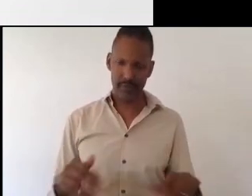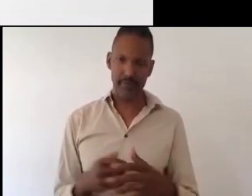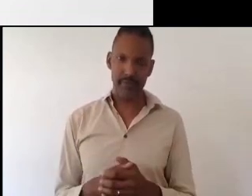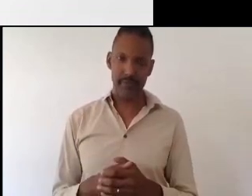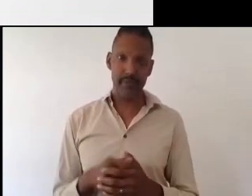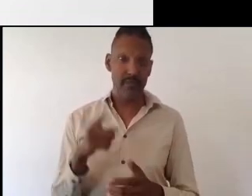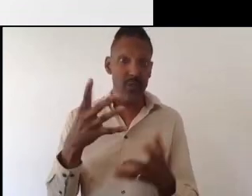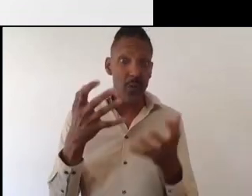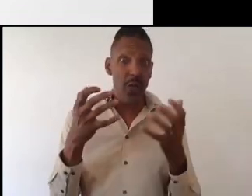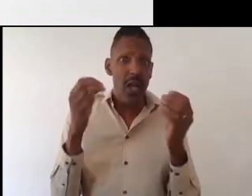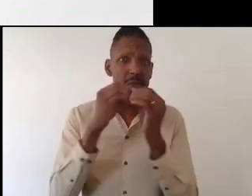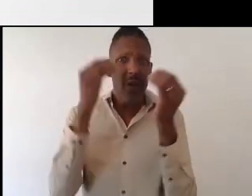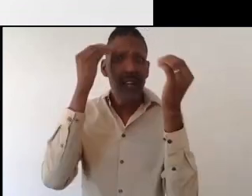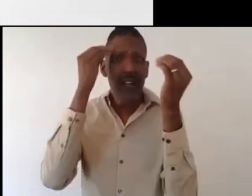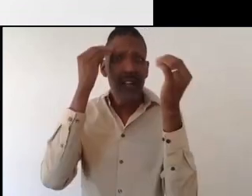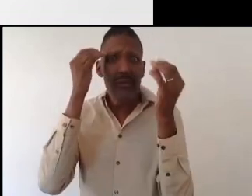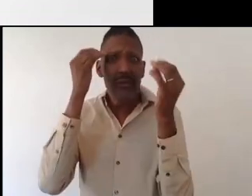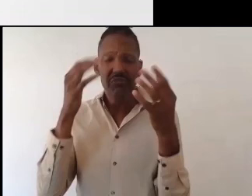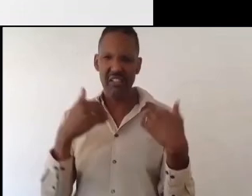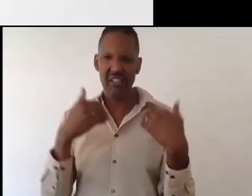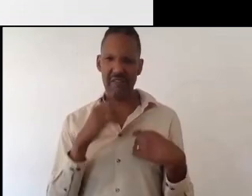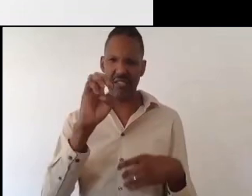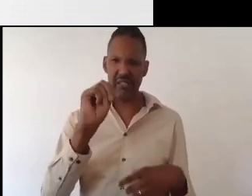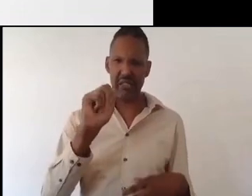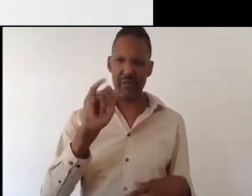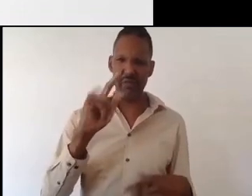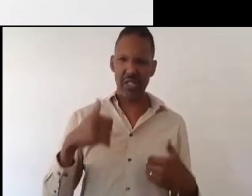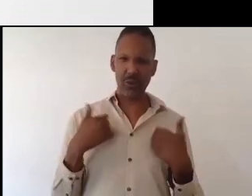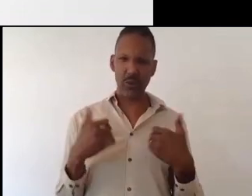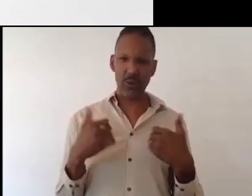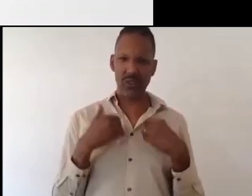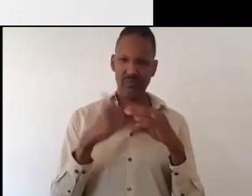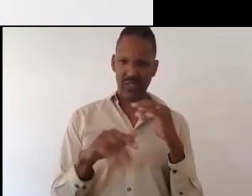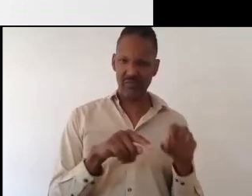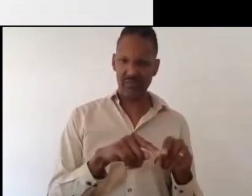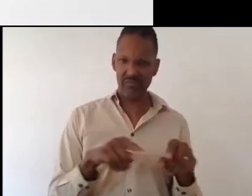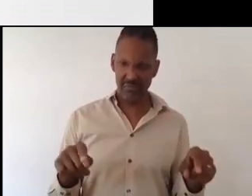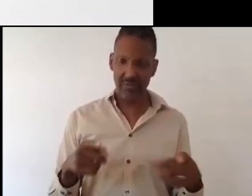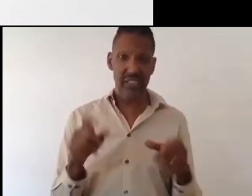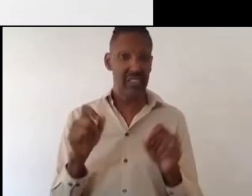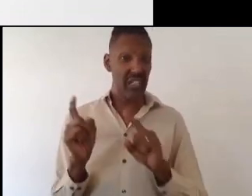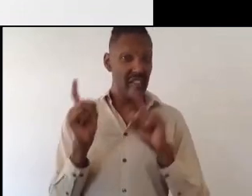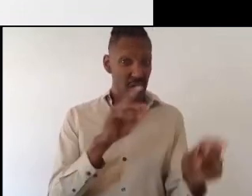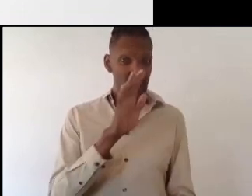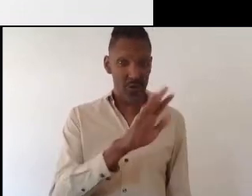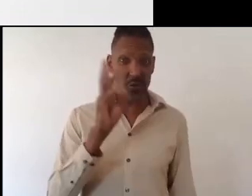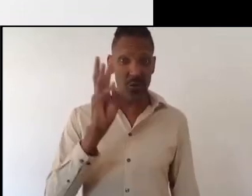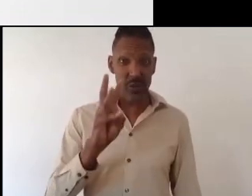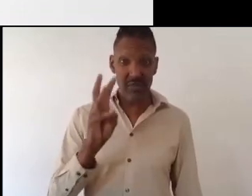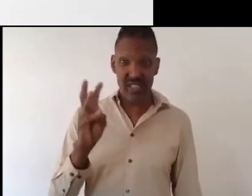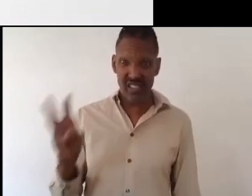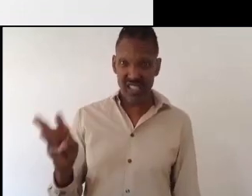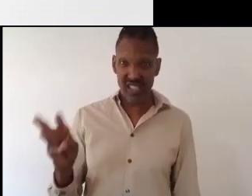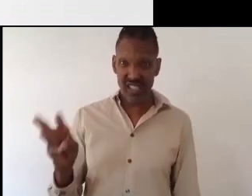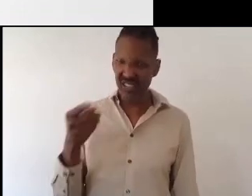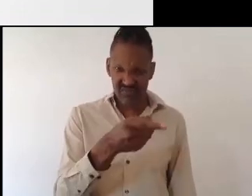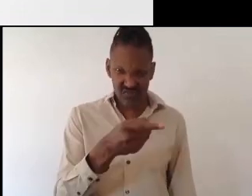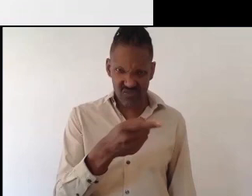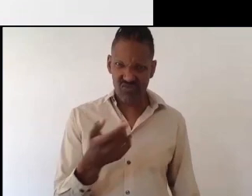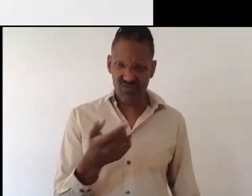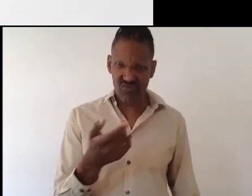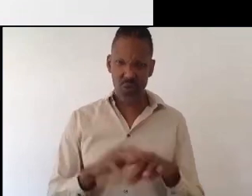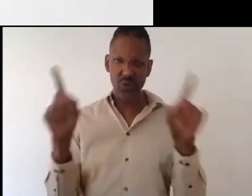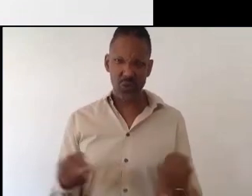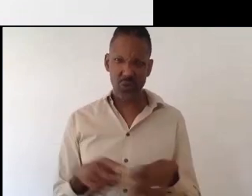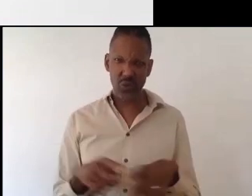more information, you can email us at our email address. You can go to our website, schoolreadinesslab.org, learn and